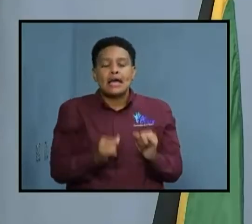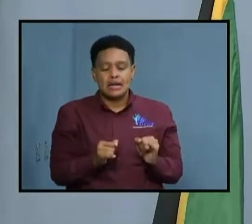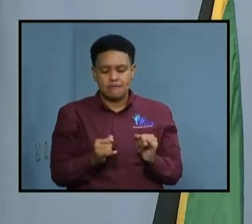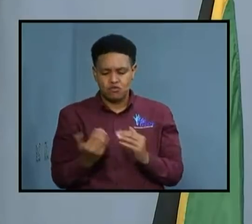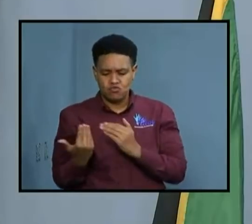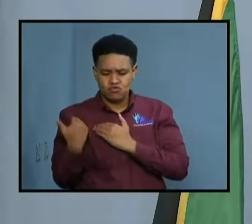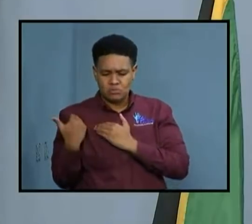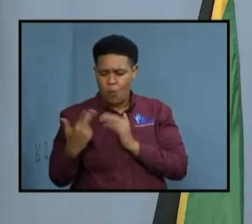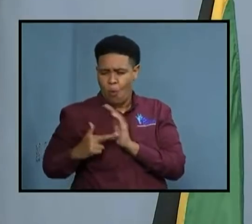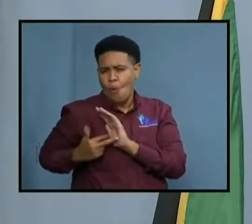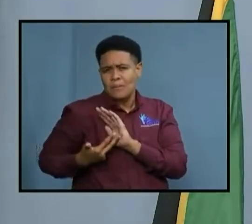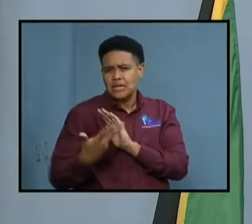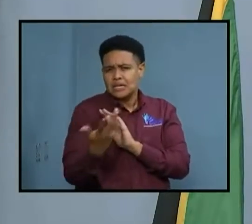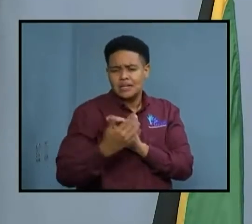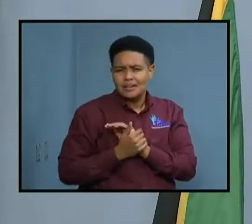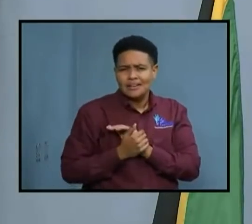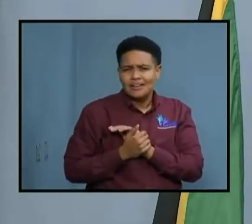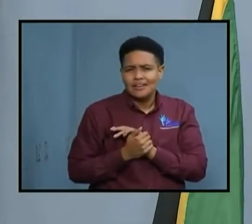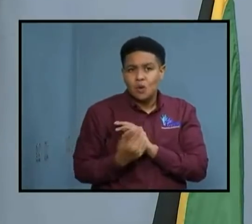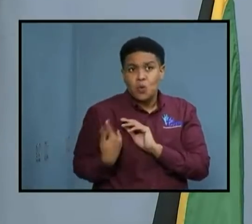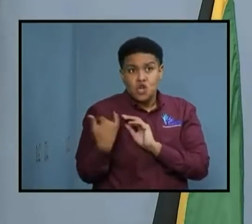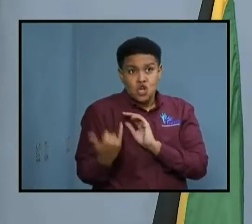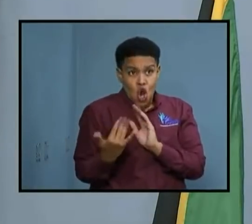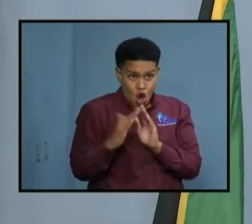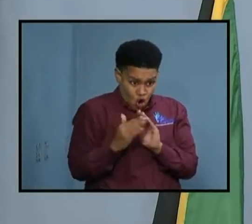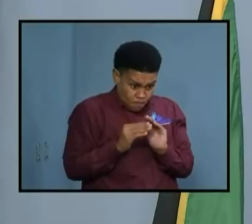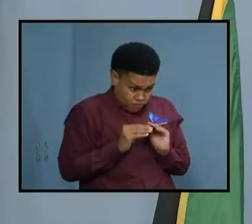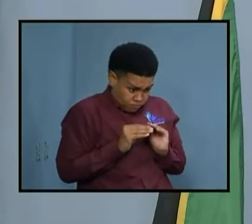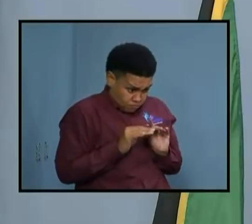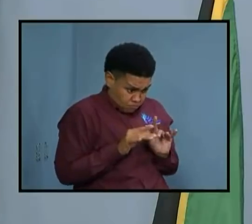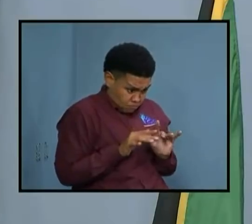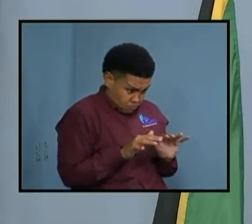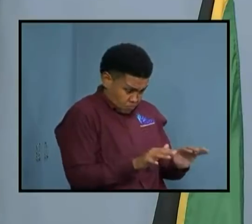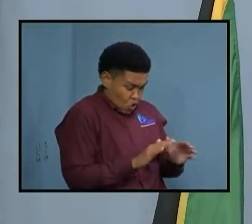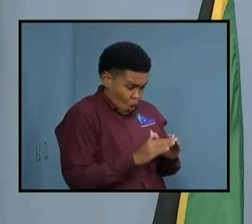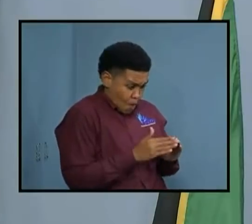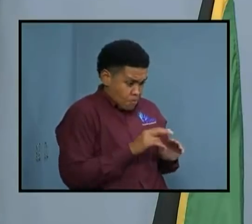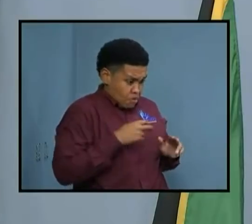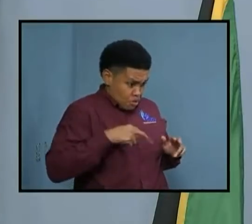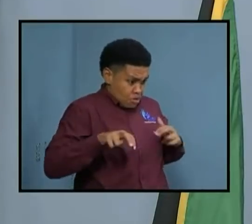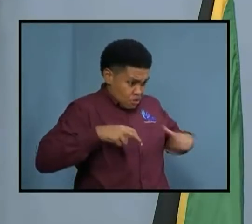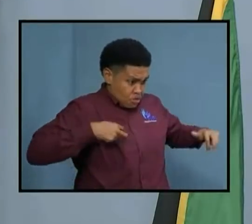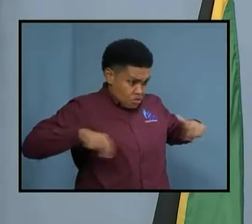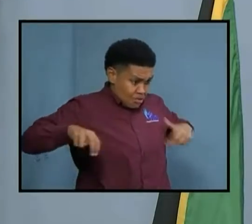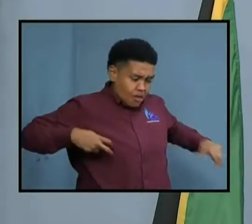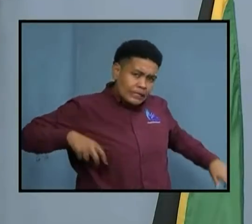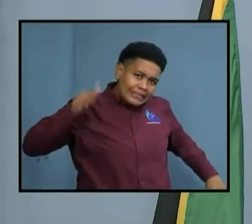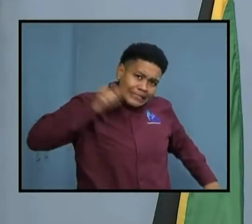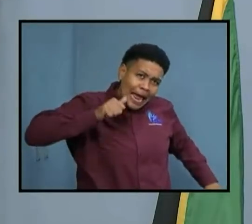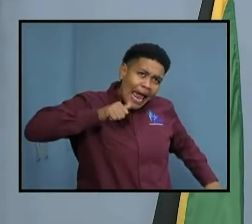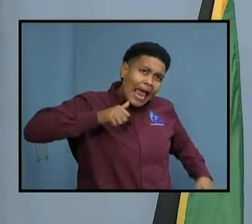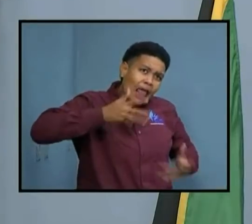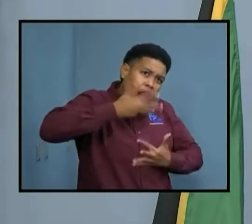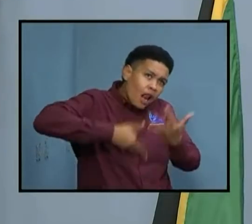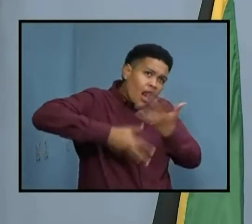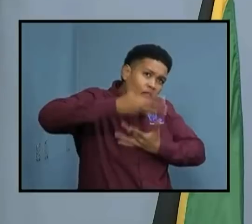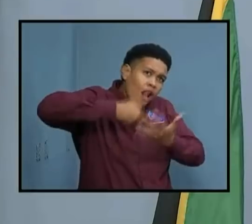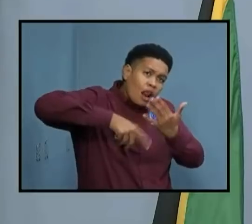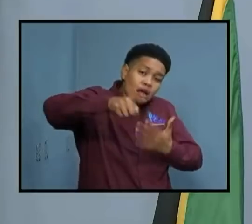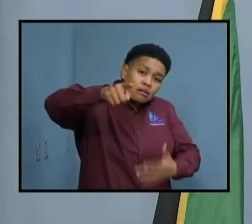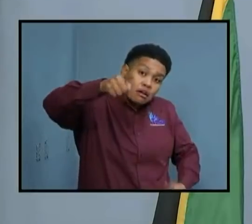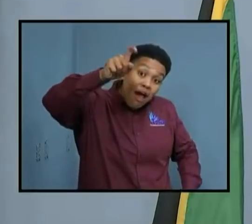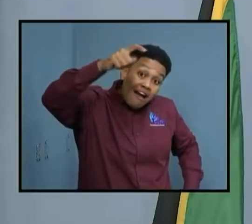responsibility. Given that we are now in the community transmission phase, in our daily interactions, you have to